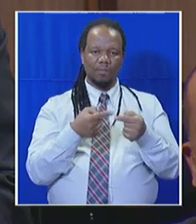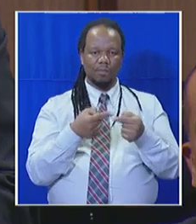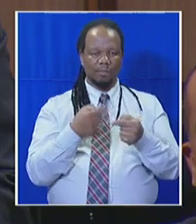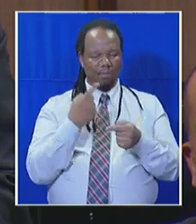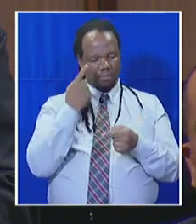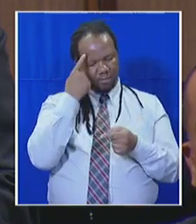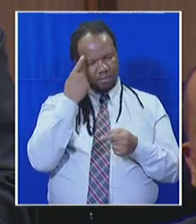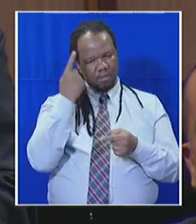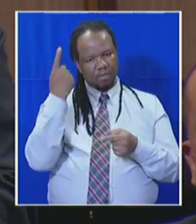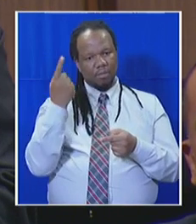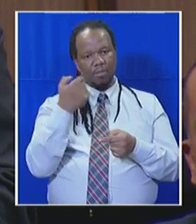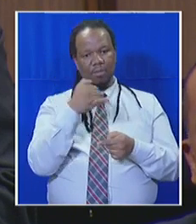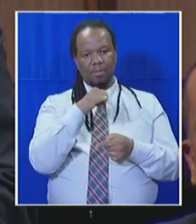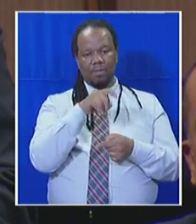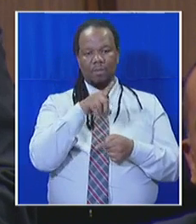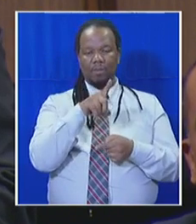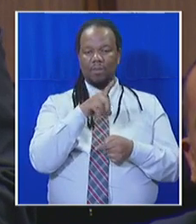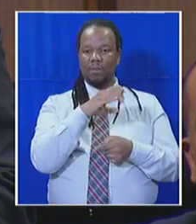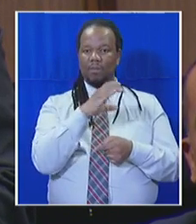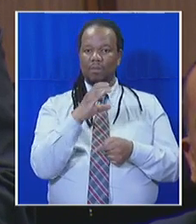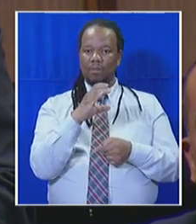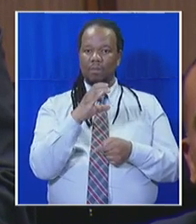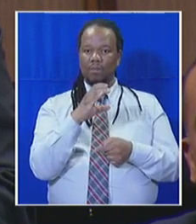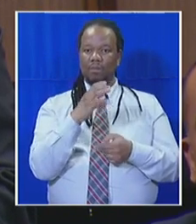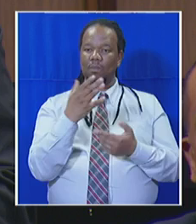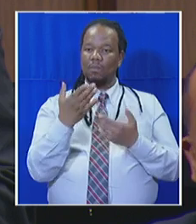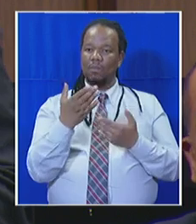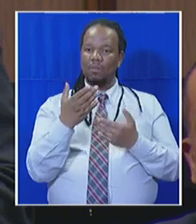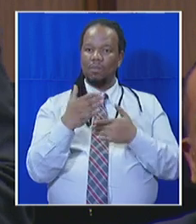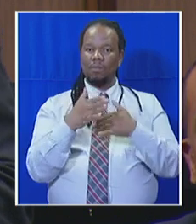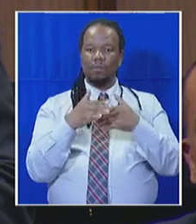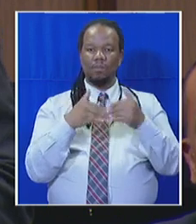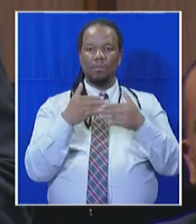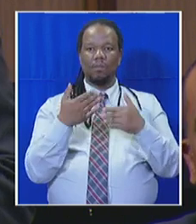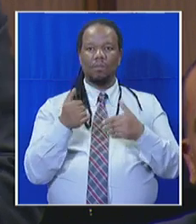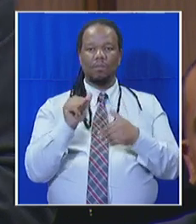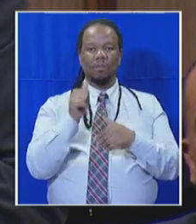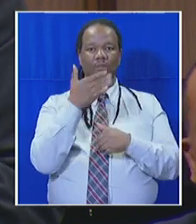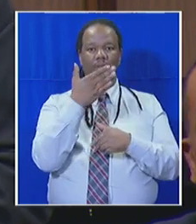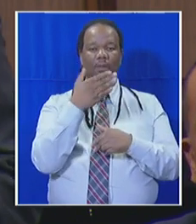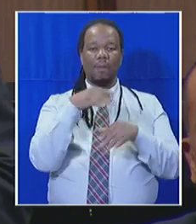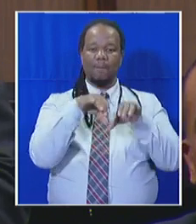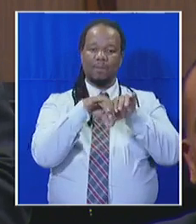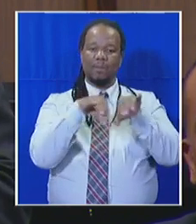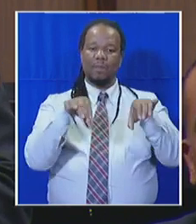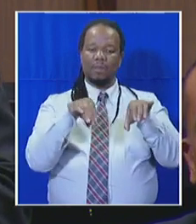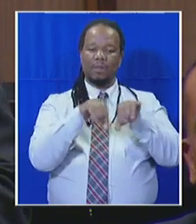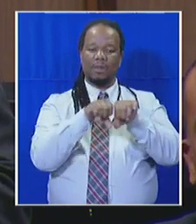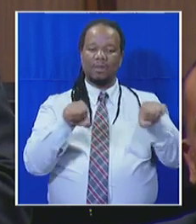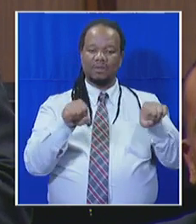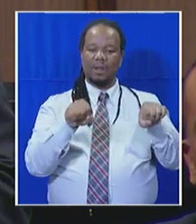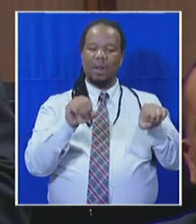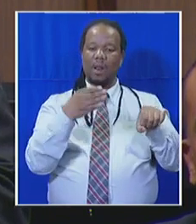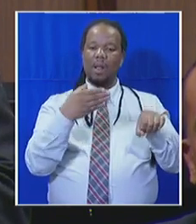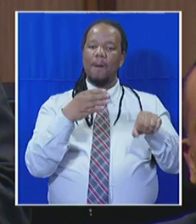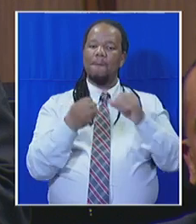Industrial Development Corporation's move to construct a $5 billion integrated steel plant in Mpumalanga in